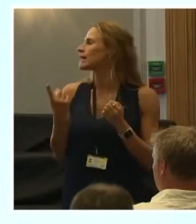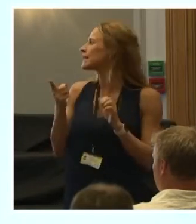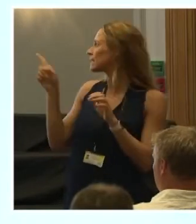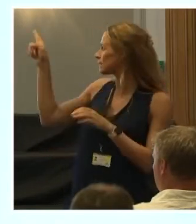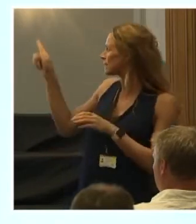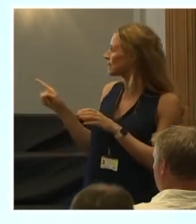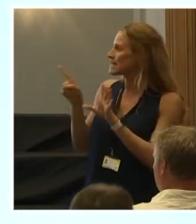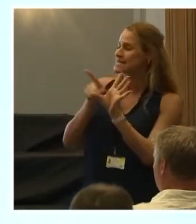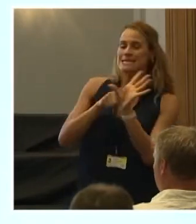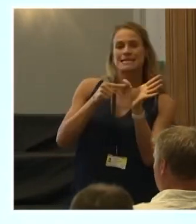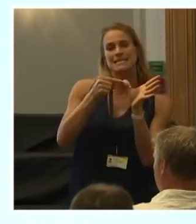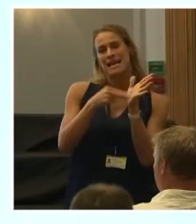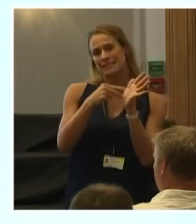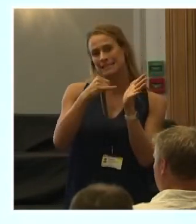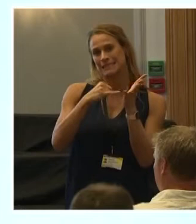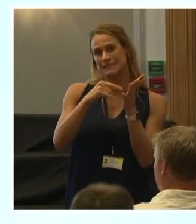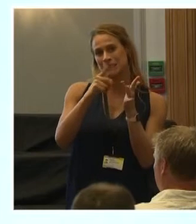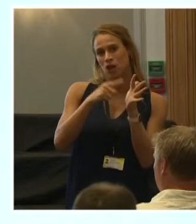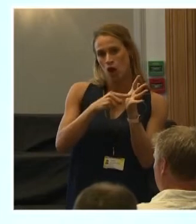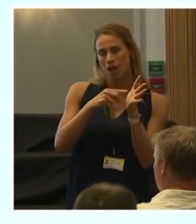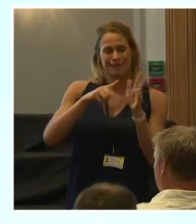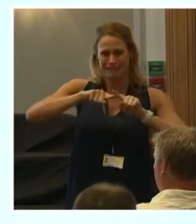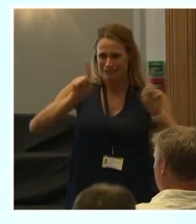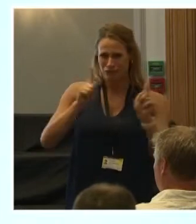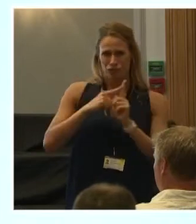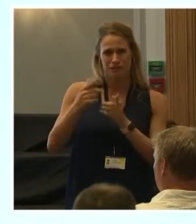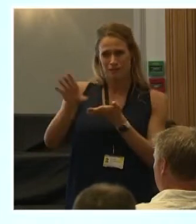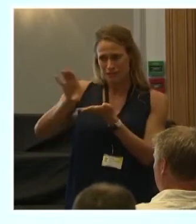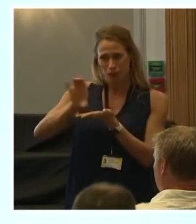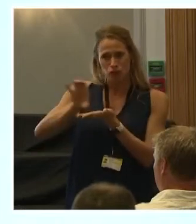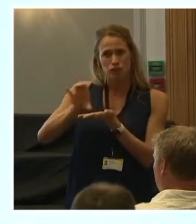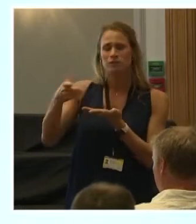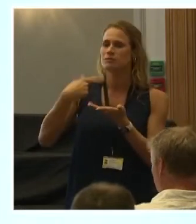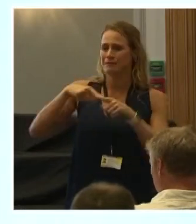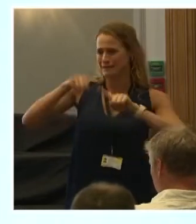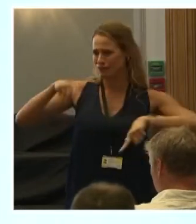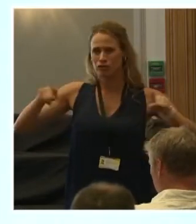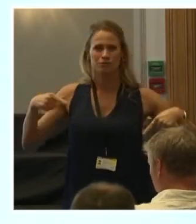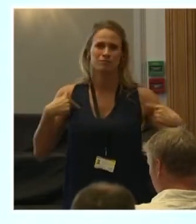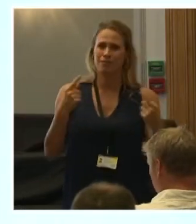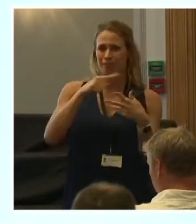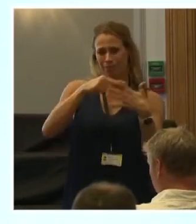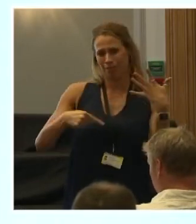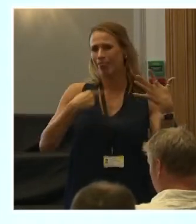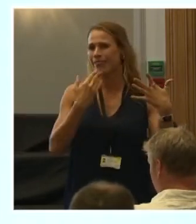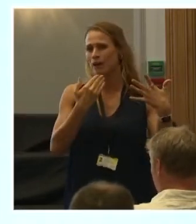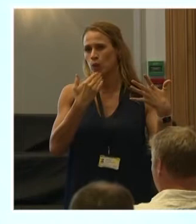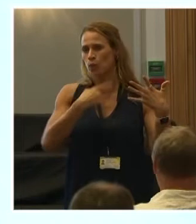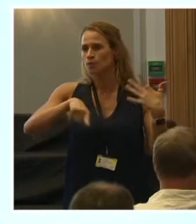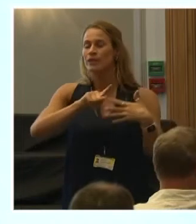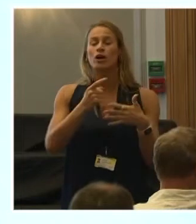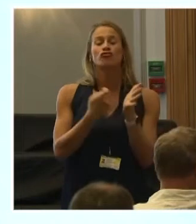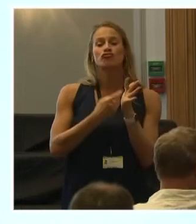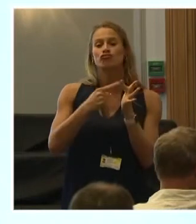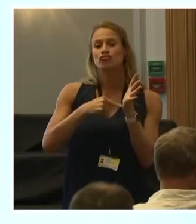Procure, Santan and AGTC. We really do appreciate all the support that you guys give us. Retina UK is